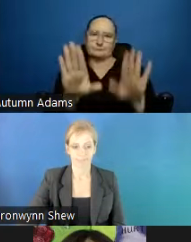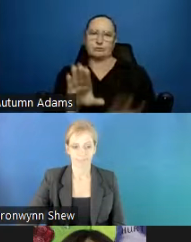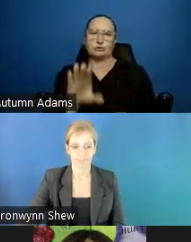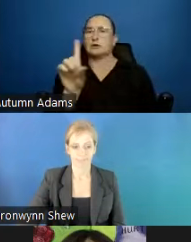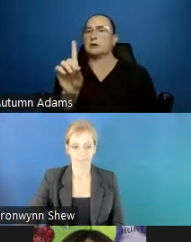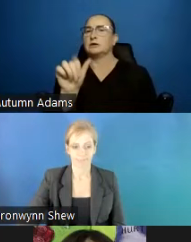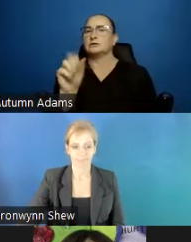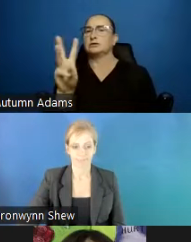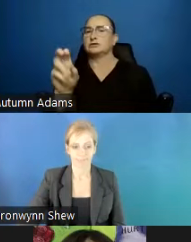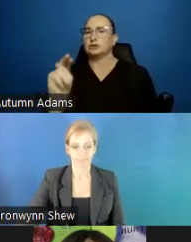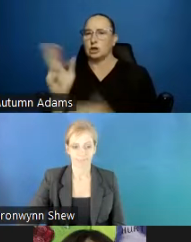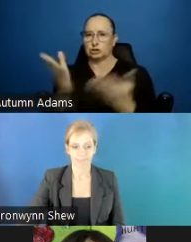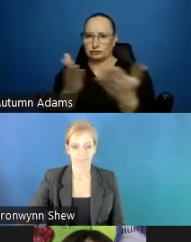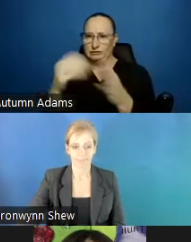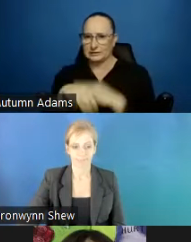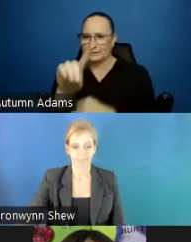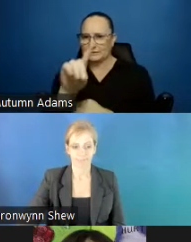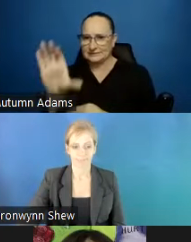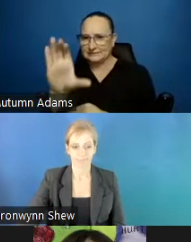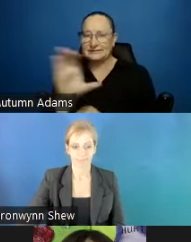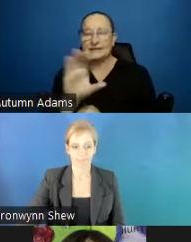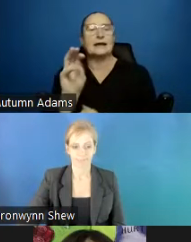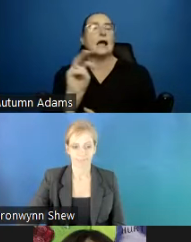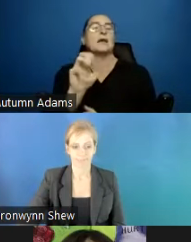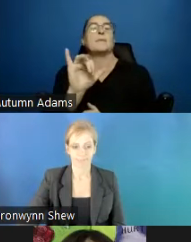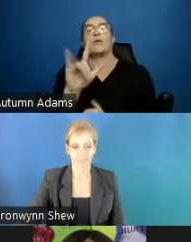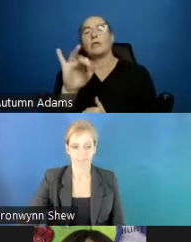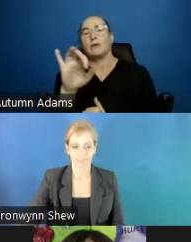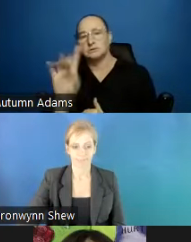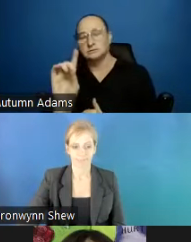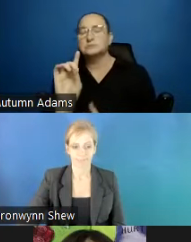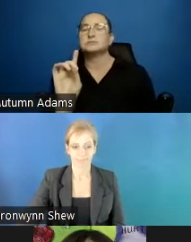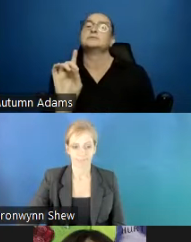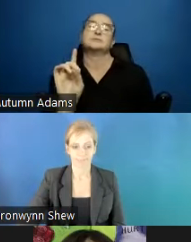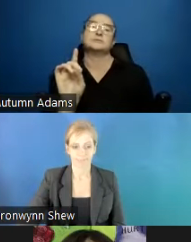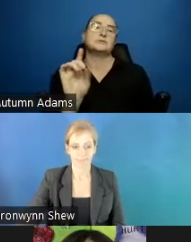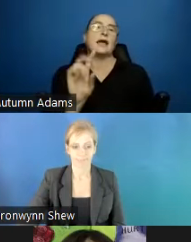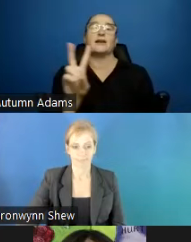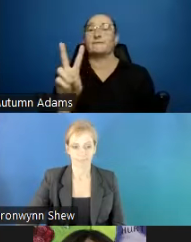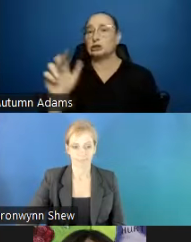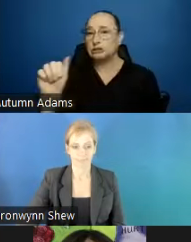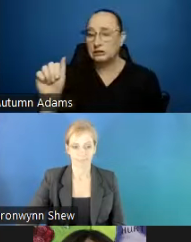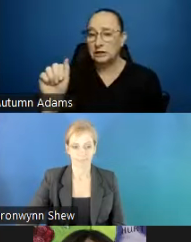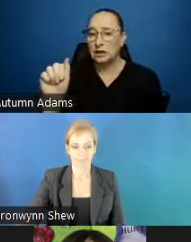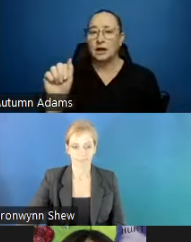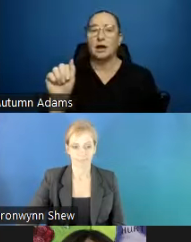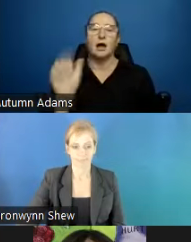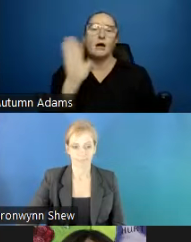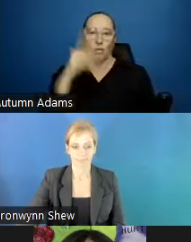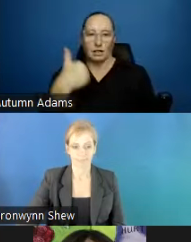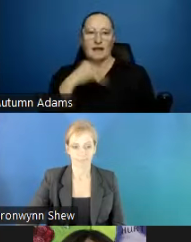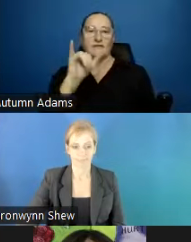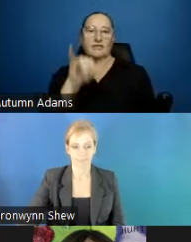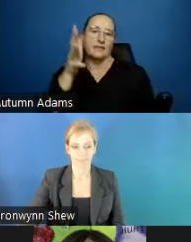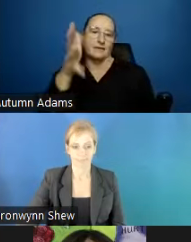services in DC and Maryland and Virginia will have that as well in the future